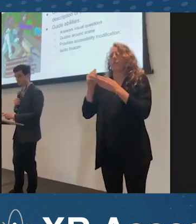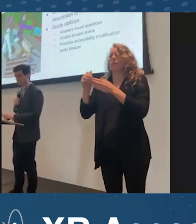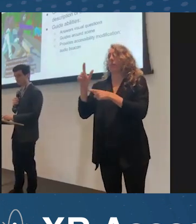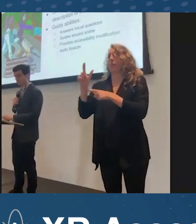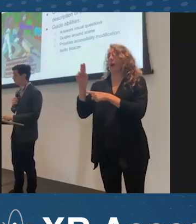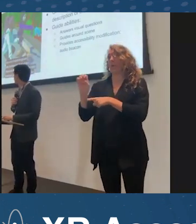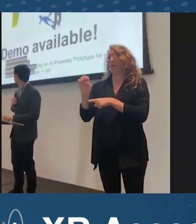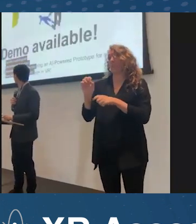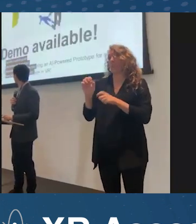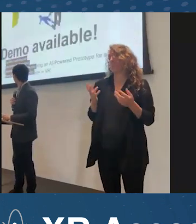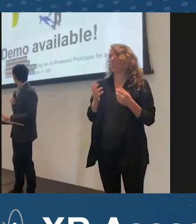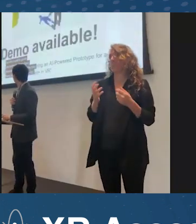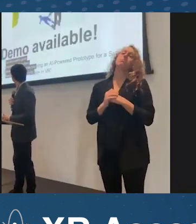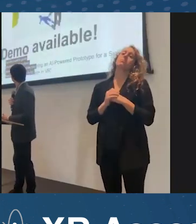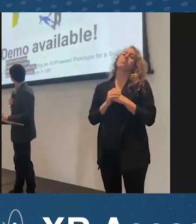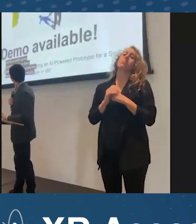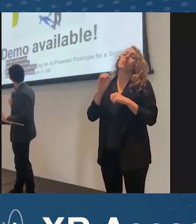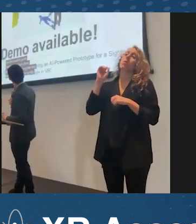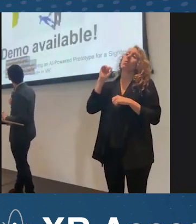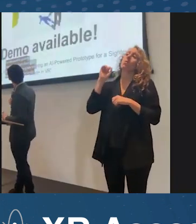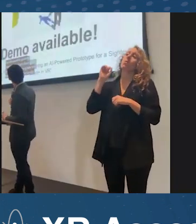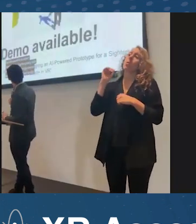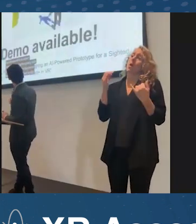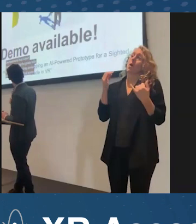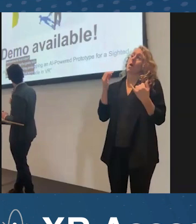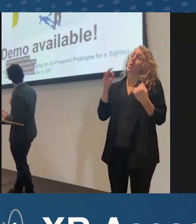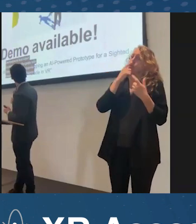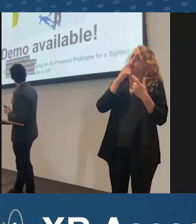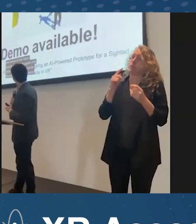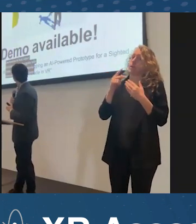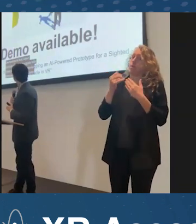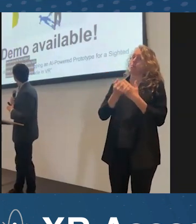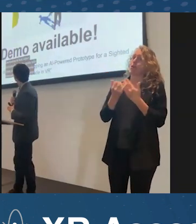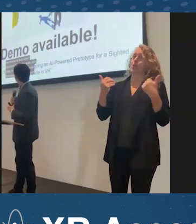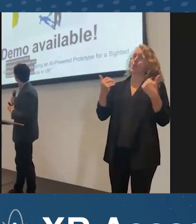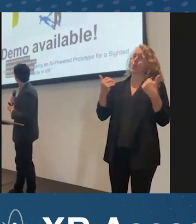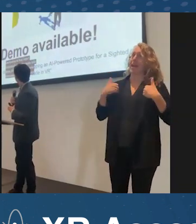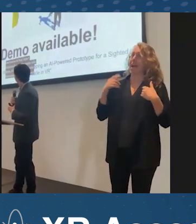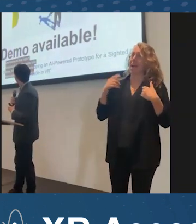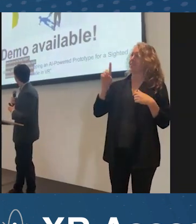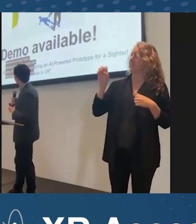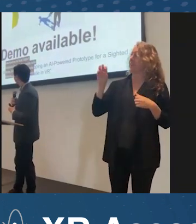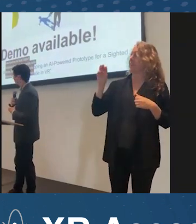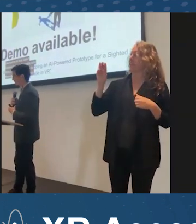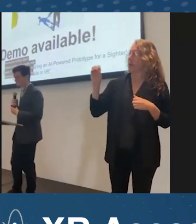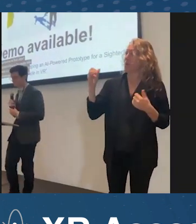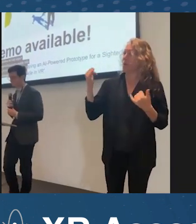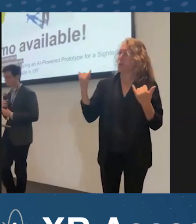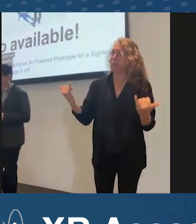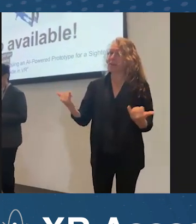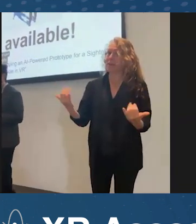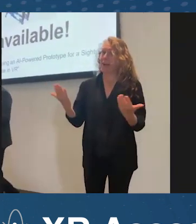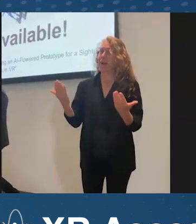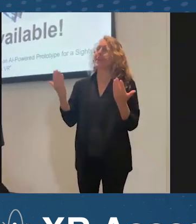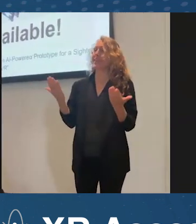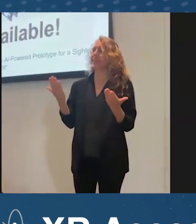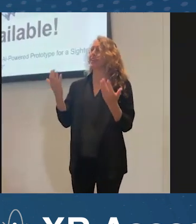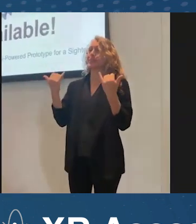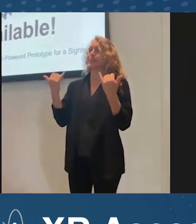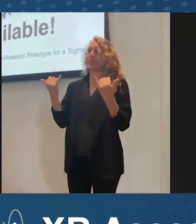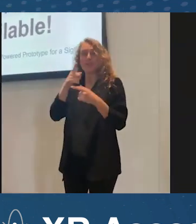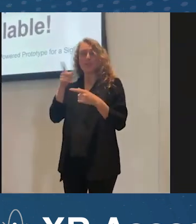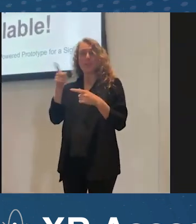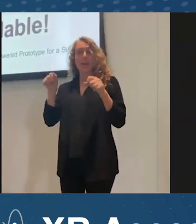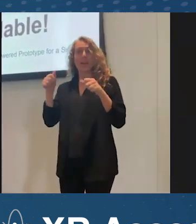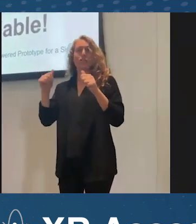Now, if you're interested in this project, we actually have a demo available for it here at the symposium for you guys to try. We are